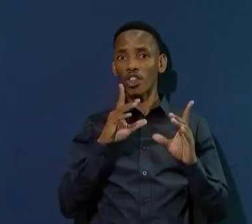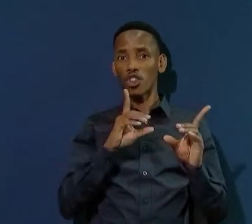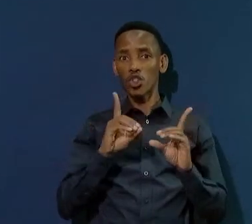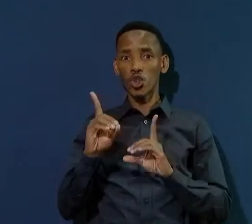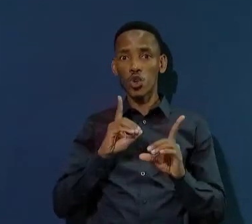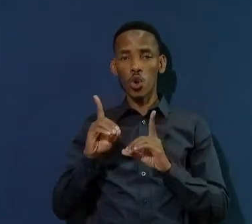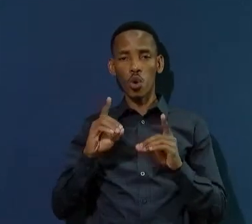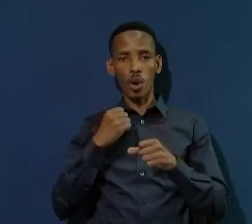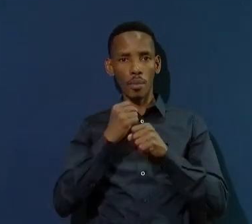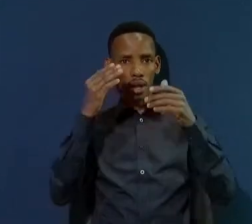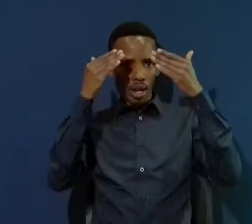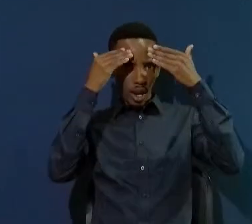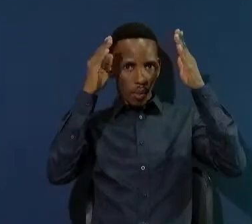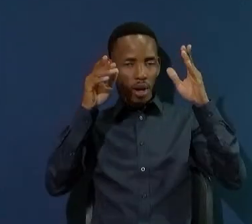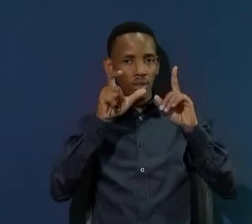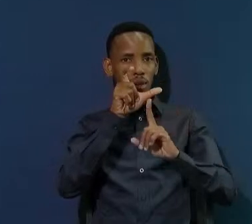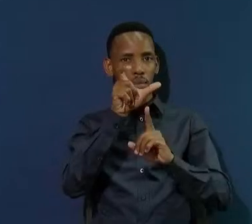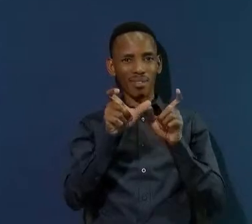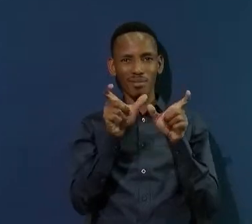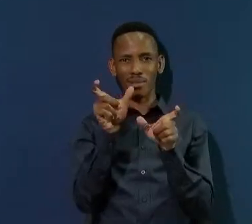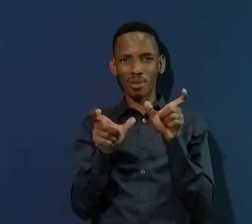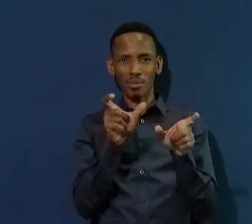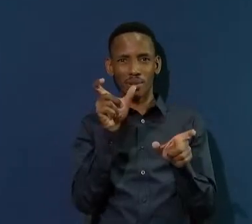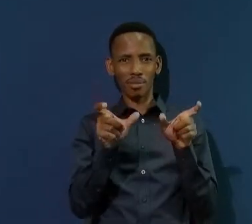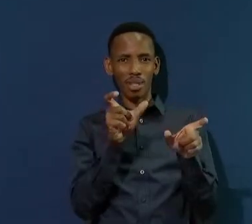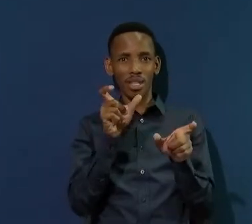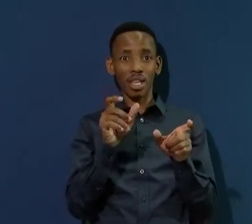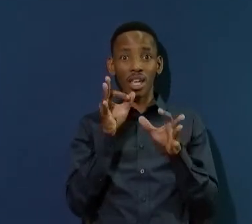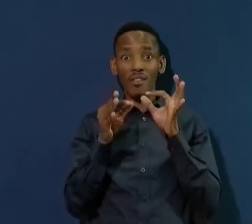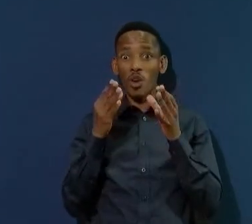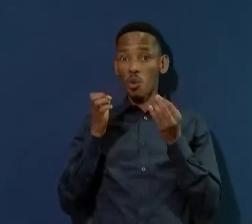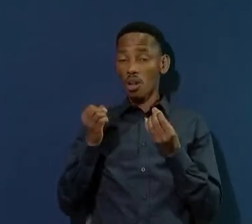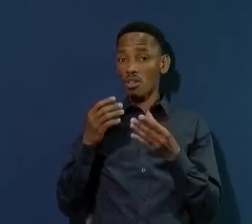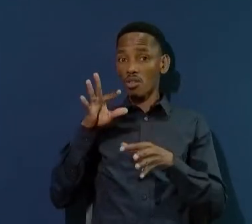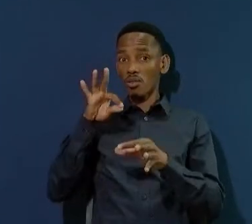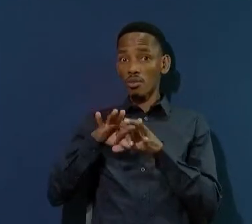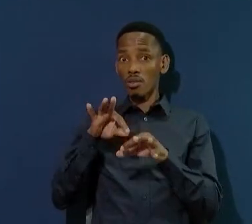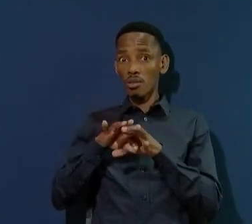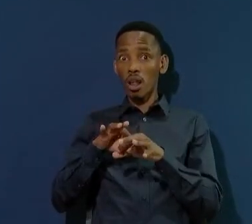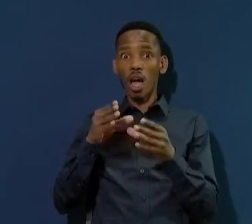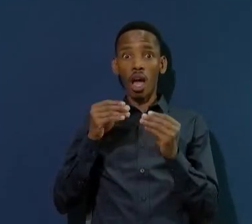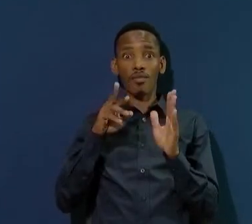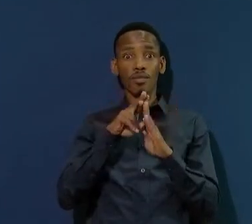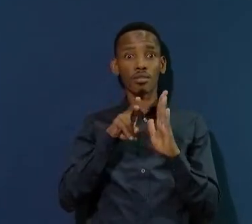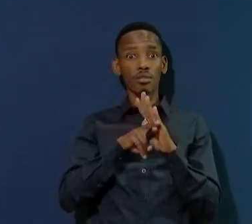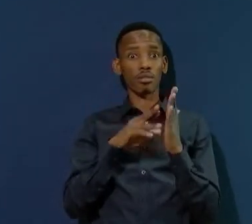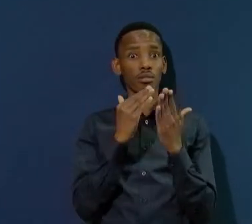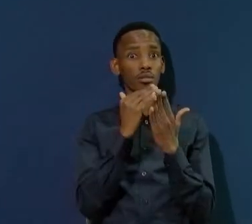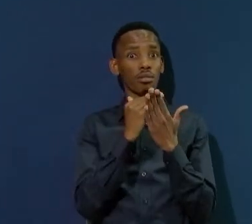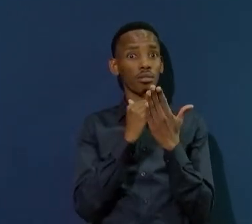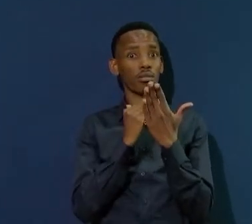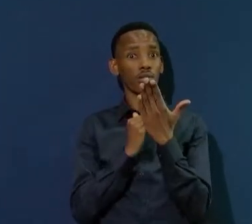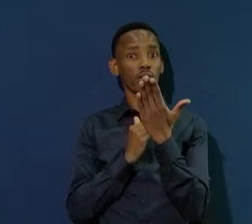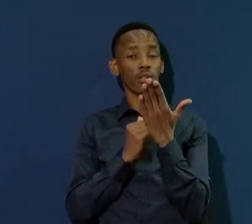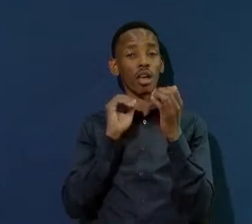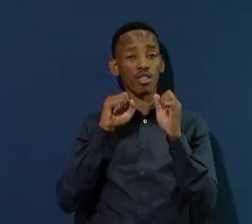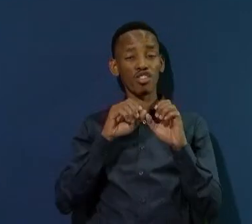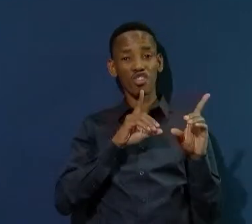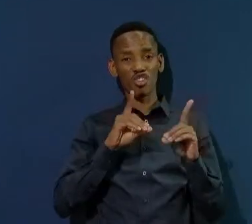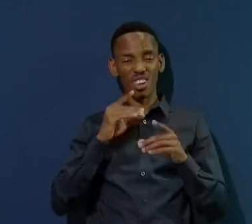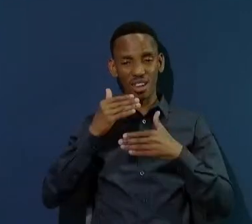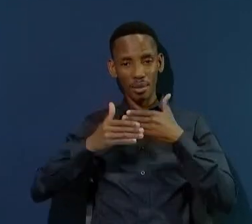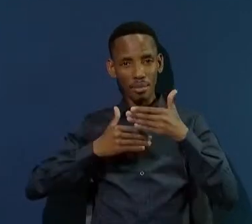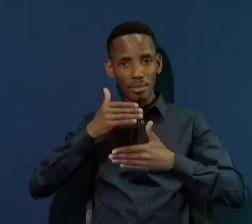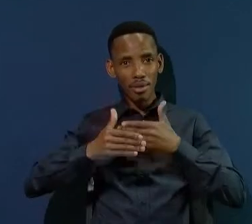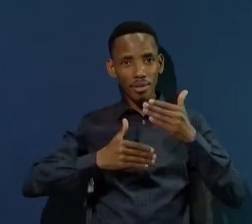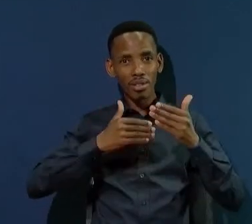Motlhophi gore, ha e le gore you want to exercise your constitutional right to vote. These are the hoops that you need to jump through. These are the processes that you need to adhere to.